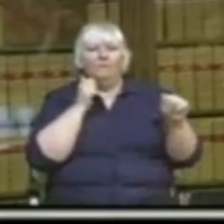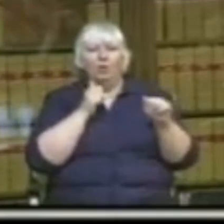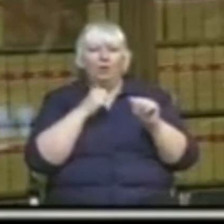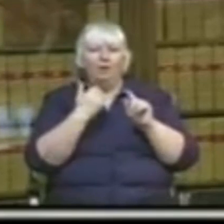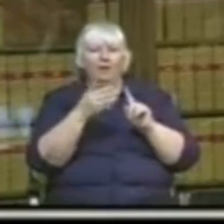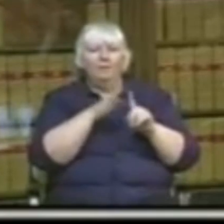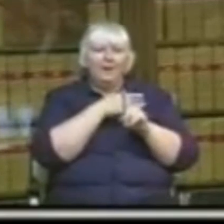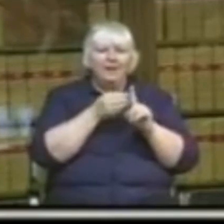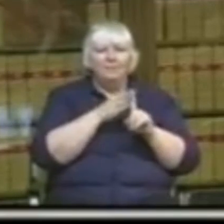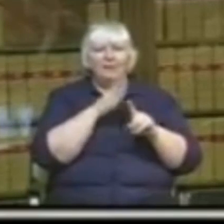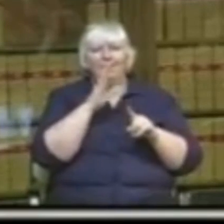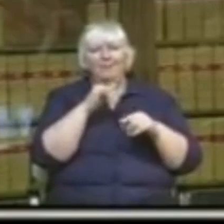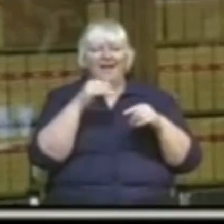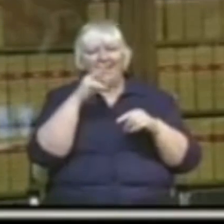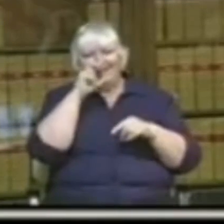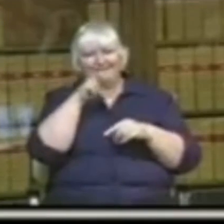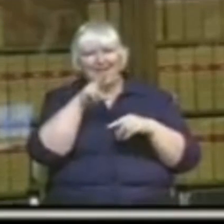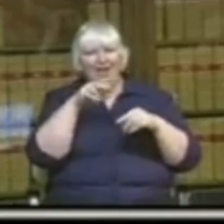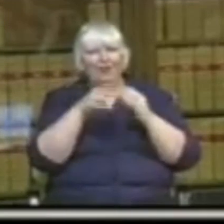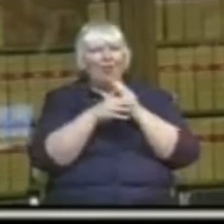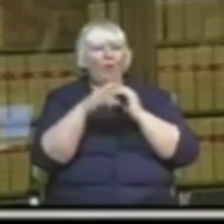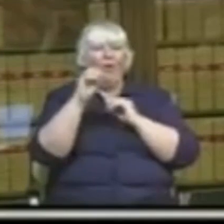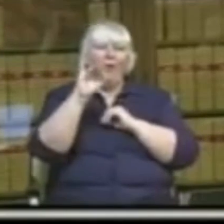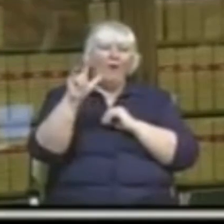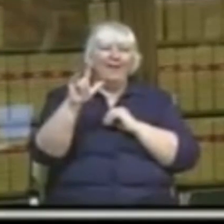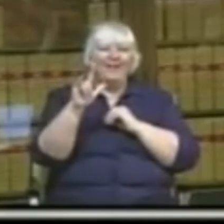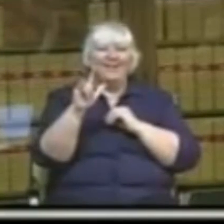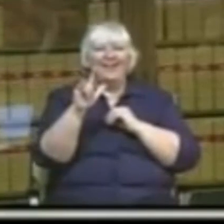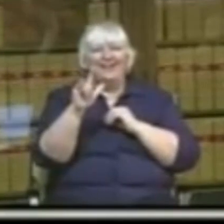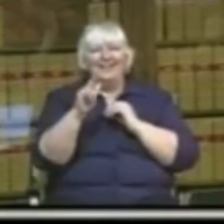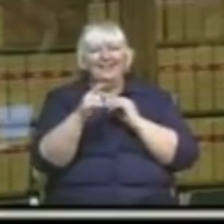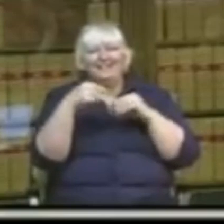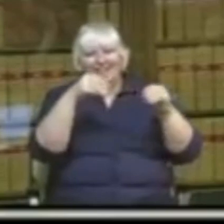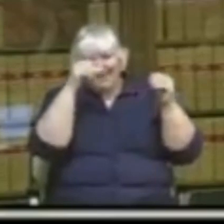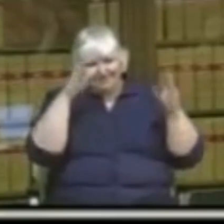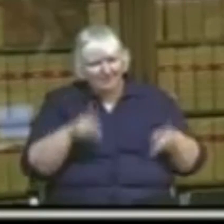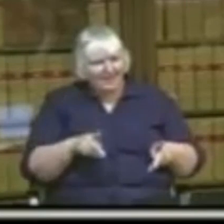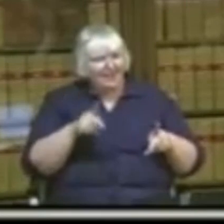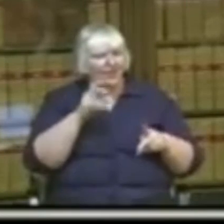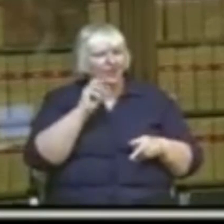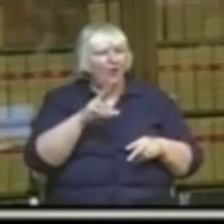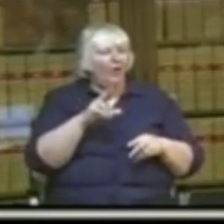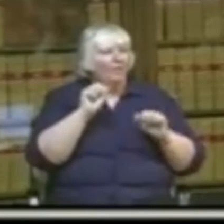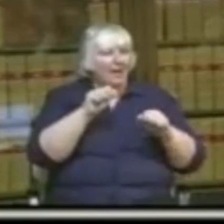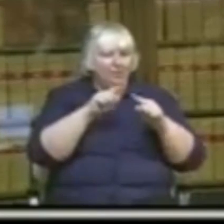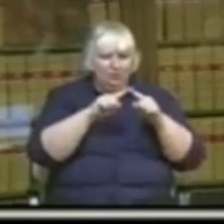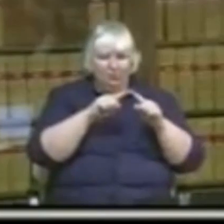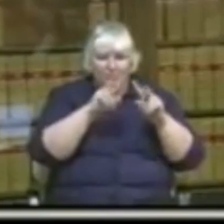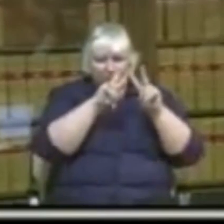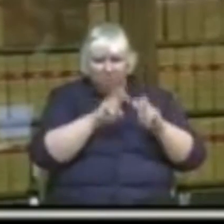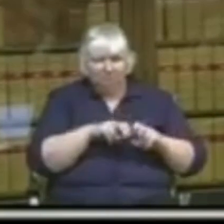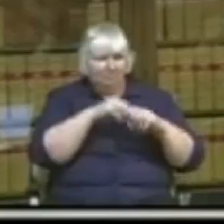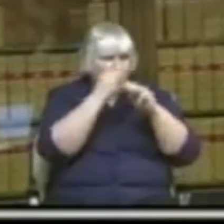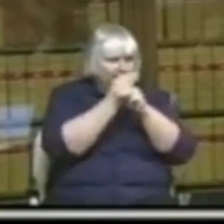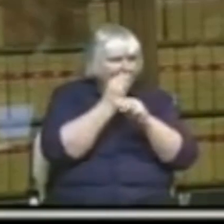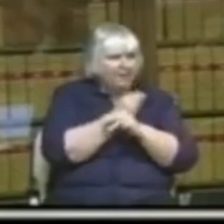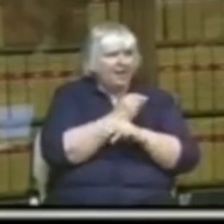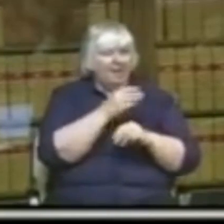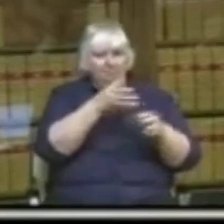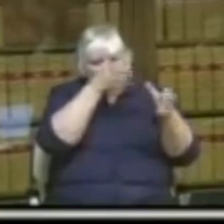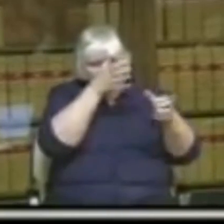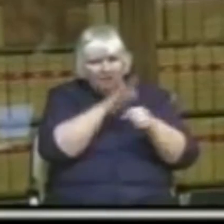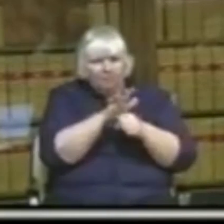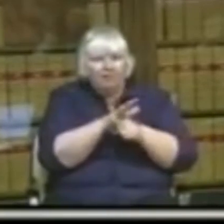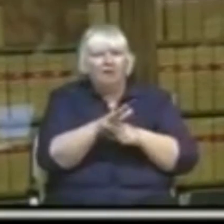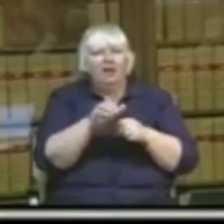junk science and snake oil salesmen? Will they be literate enough in math to avoid manipulation by bogus statistics? Will they be literate enough in history